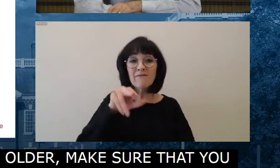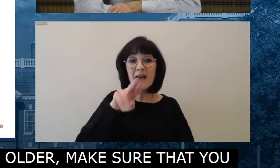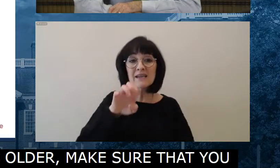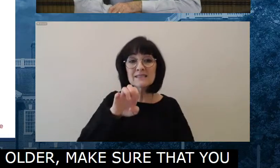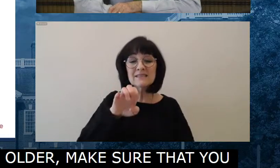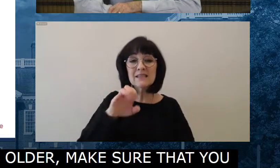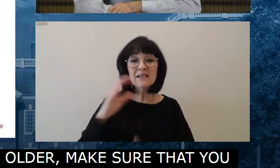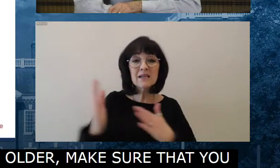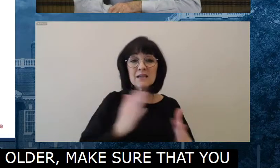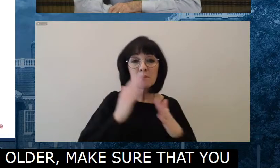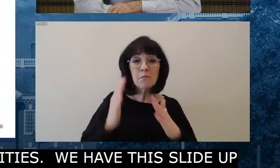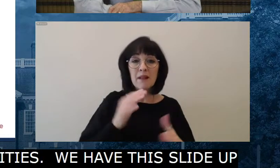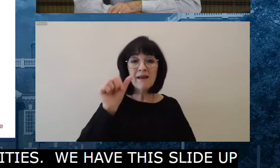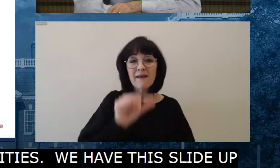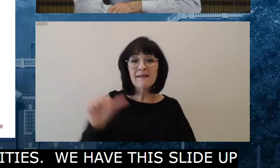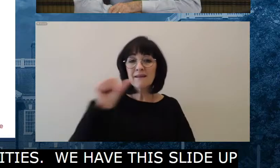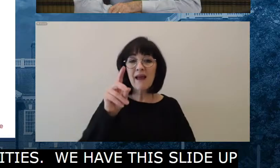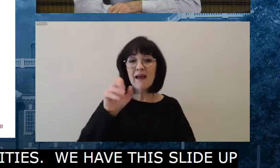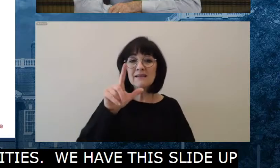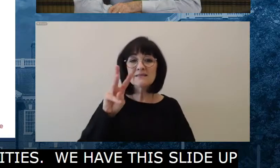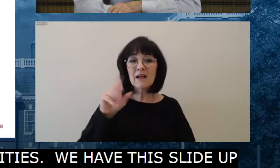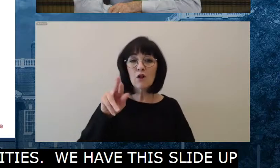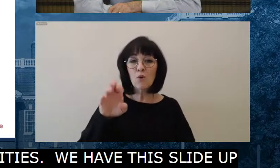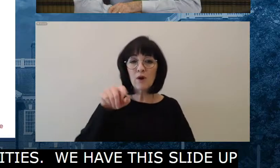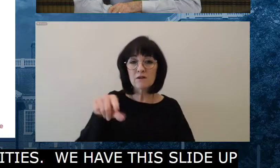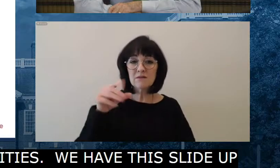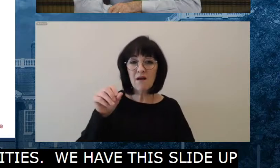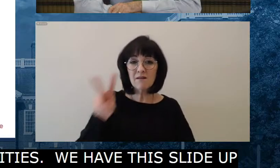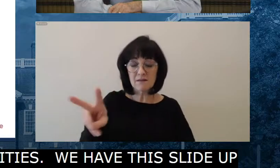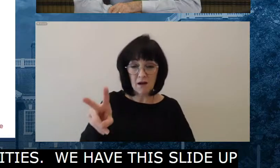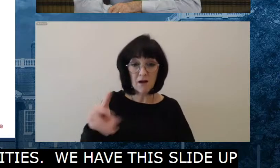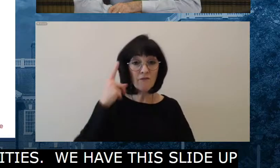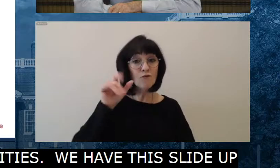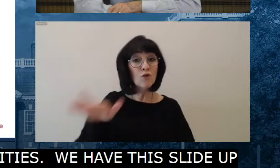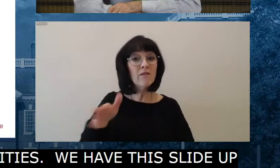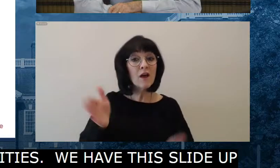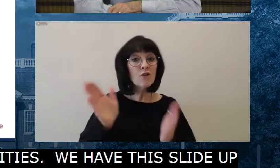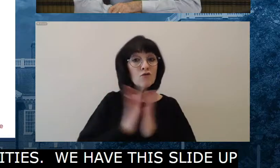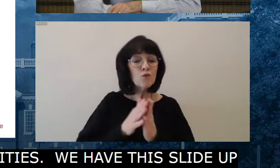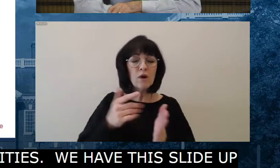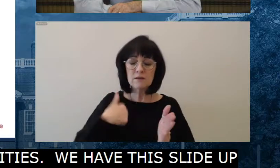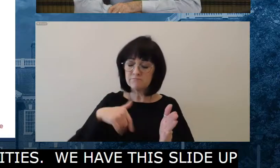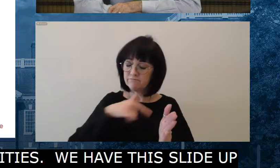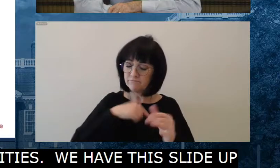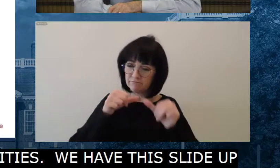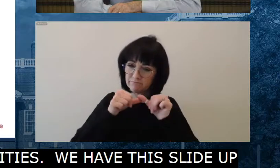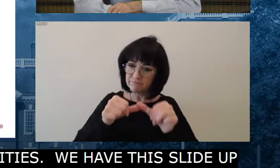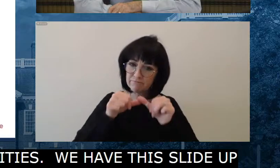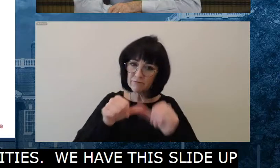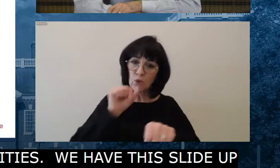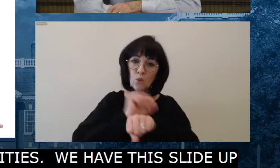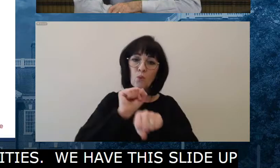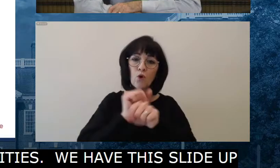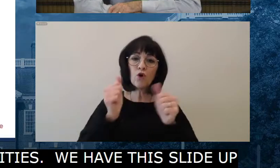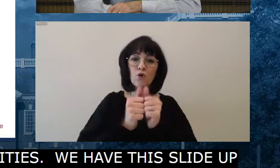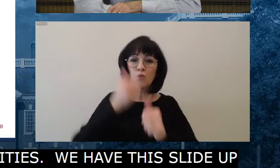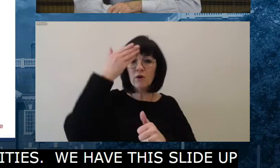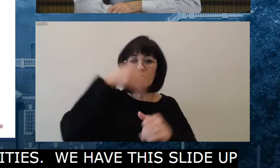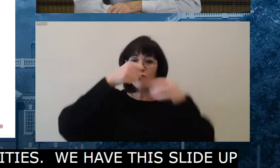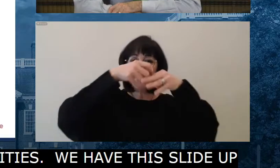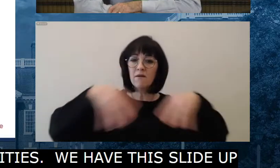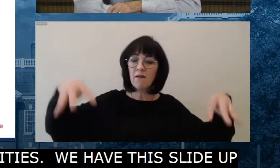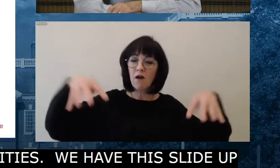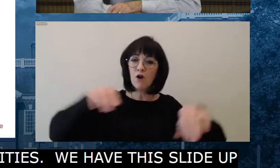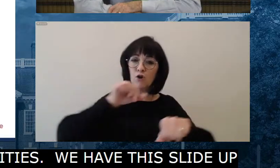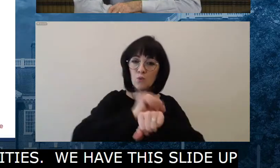vaccinerequest.delaware.gov for those invites. We're going to continue to work with frontline and essential employers and their employees